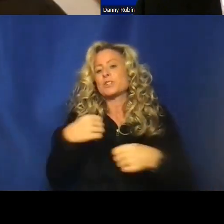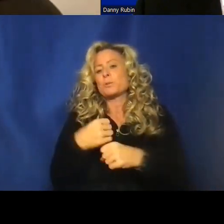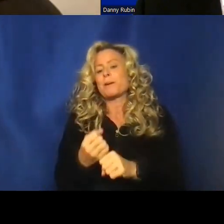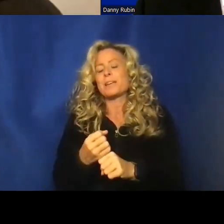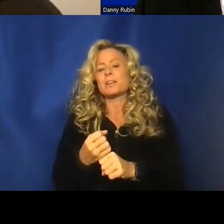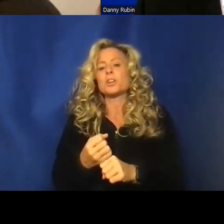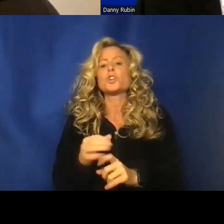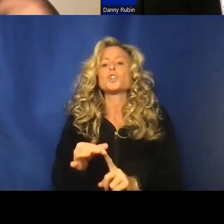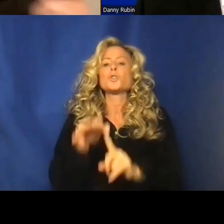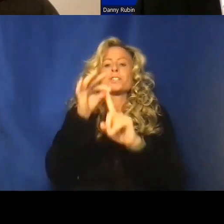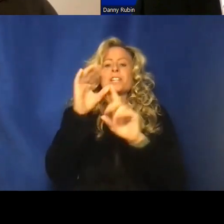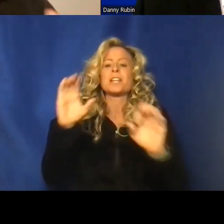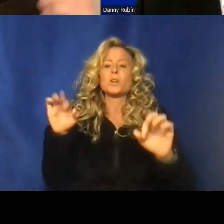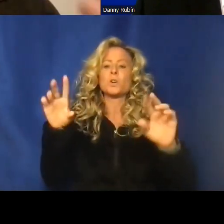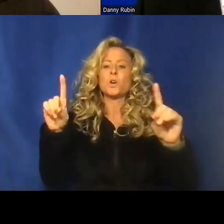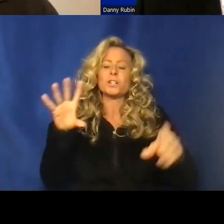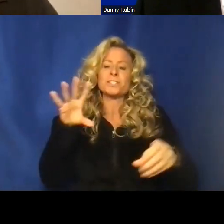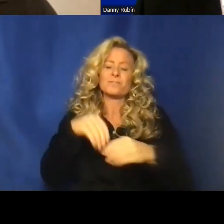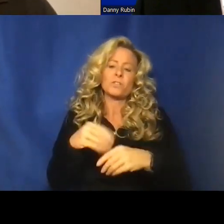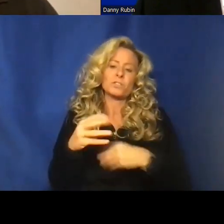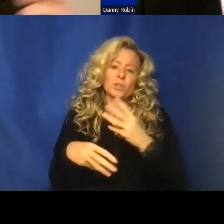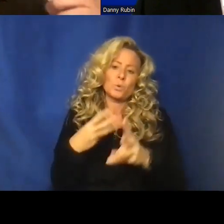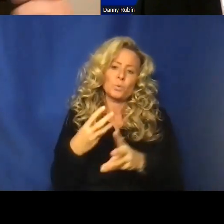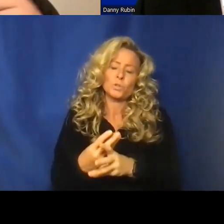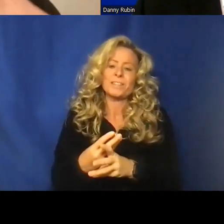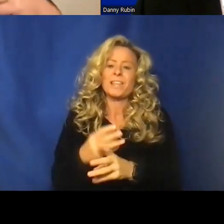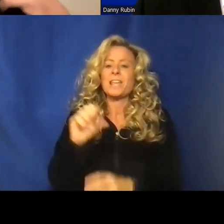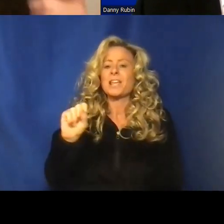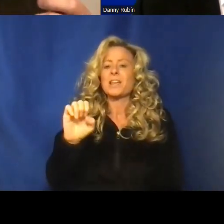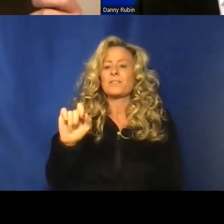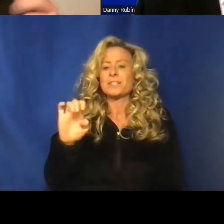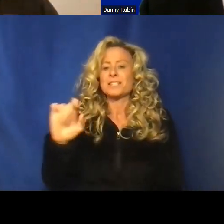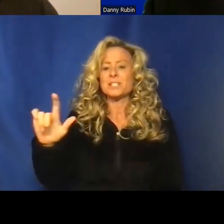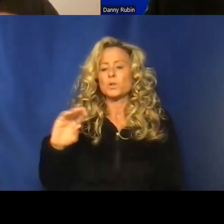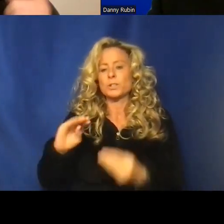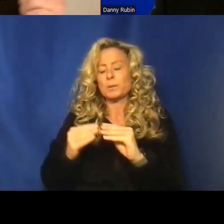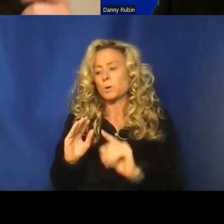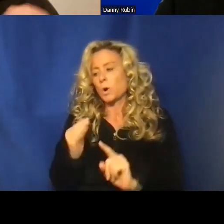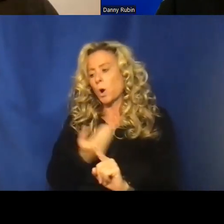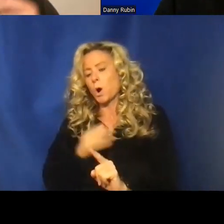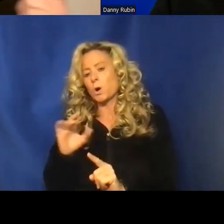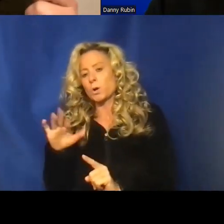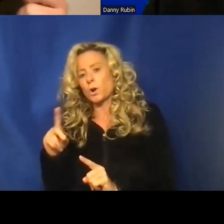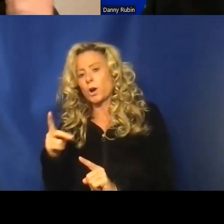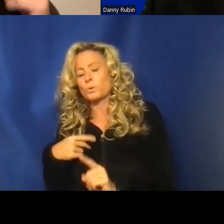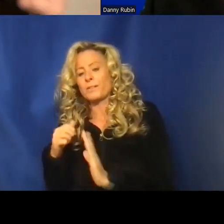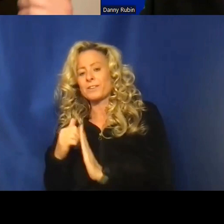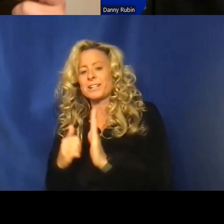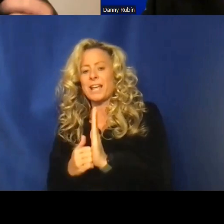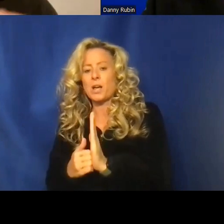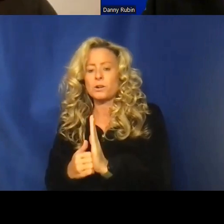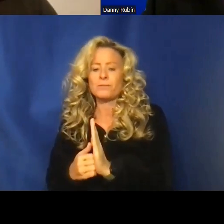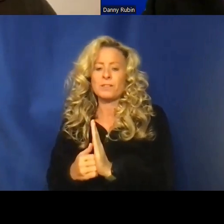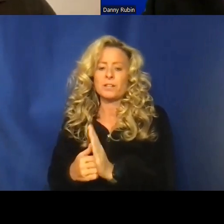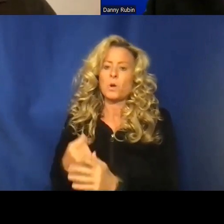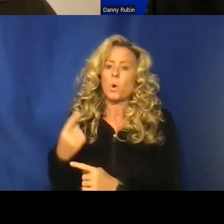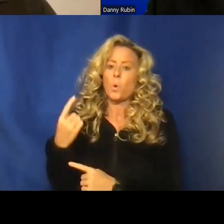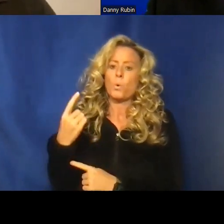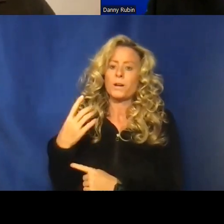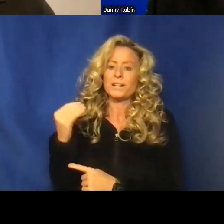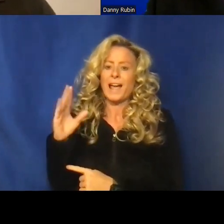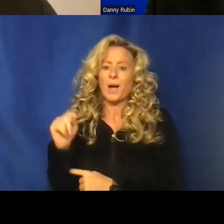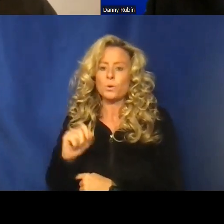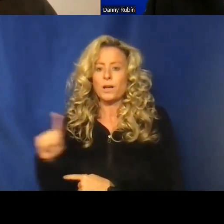unique cards in the world. And they all have a serial number. So you'll see on our cards, there'll be a count of like one out of 1,000, 10